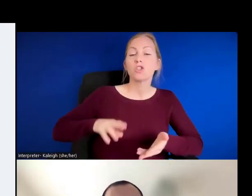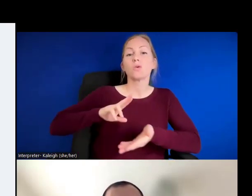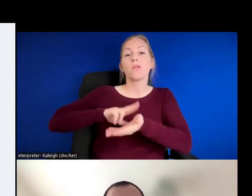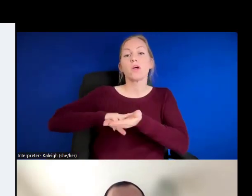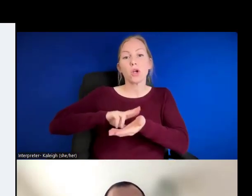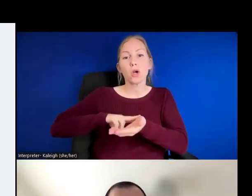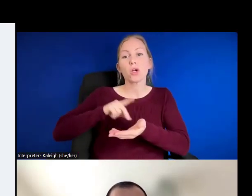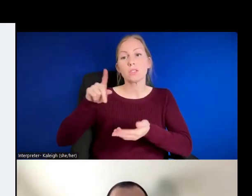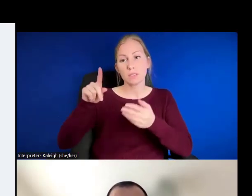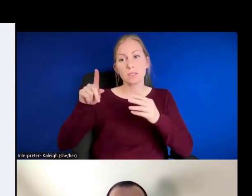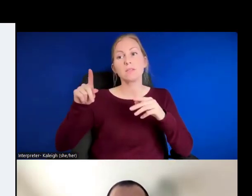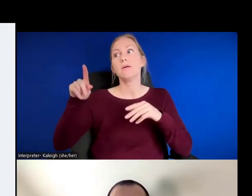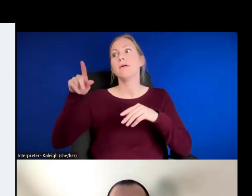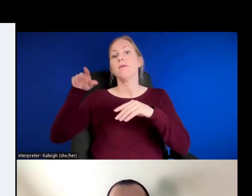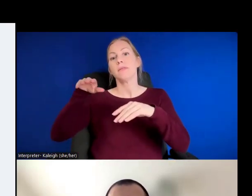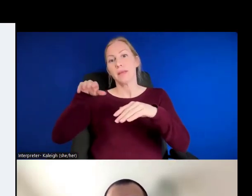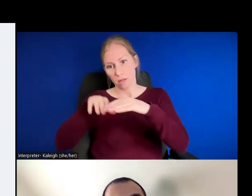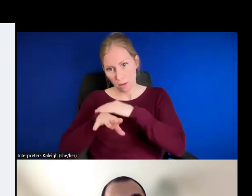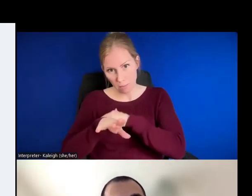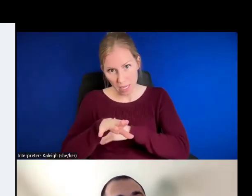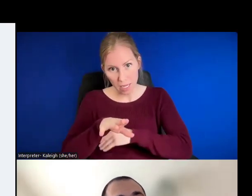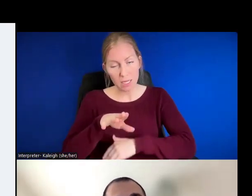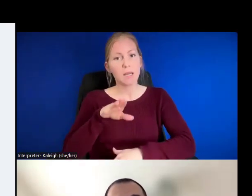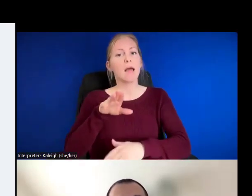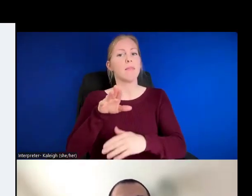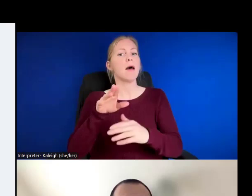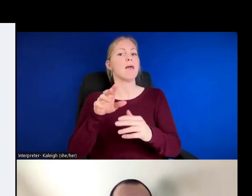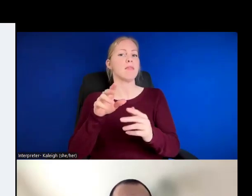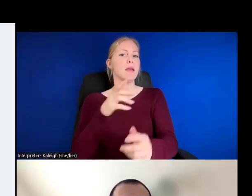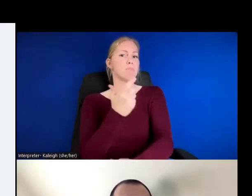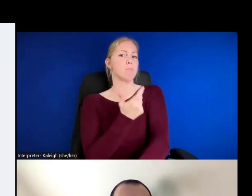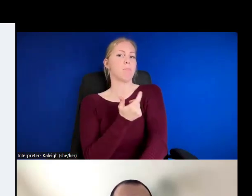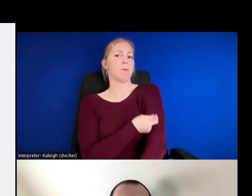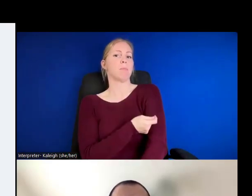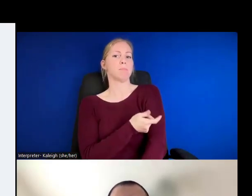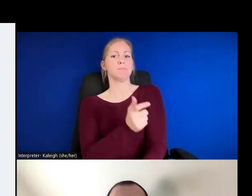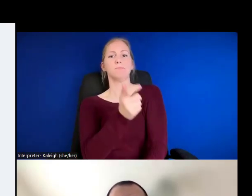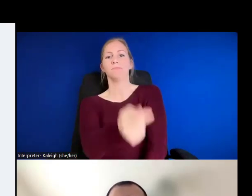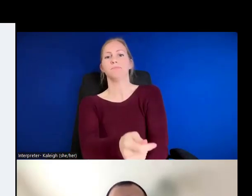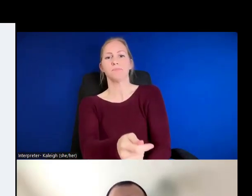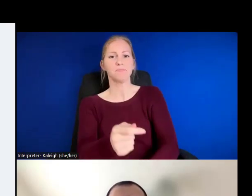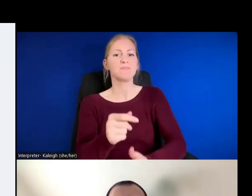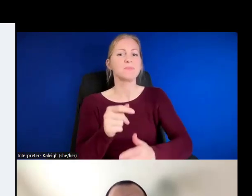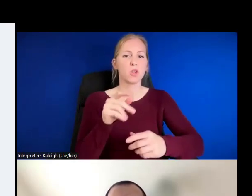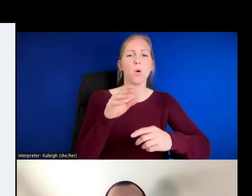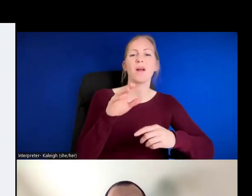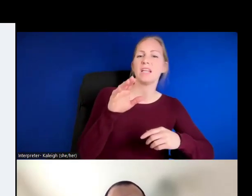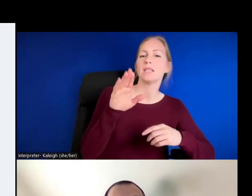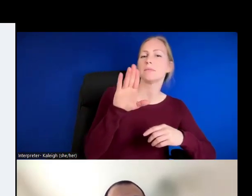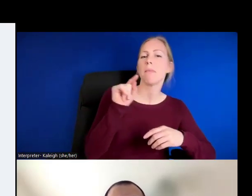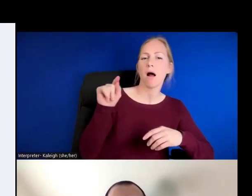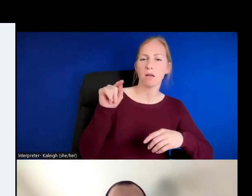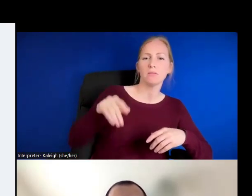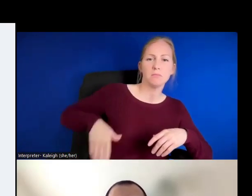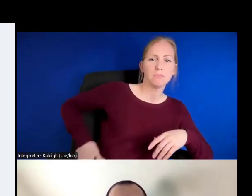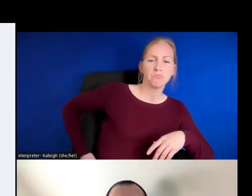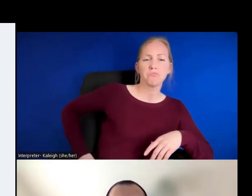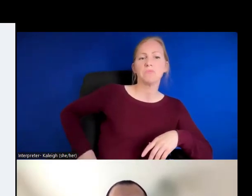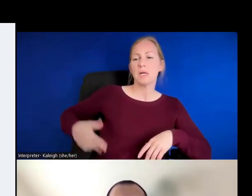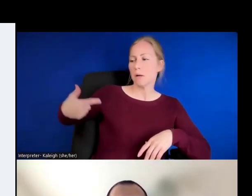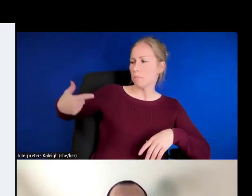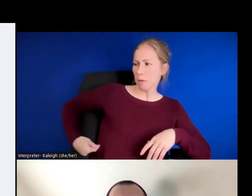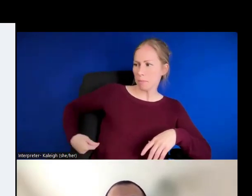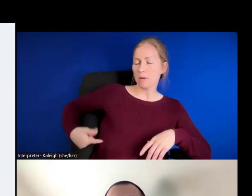Nurses at that point come in and give him an intramuscular injection in his buttocks. And while he continues